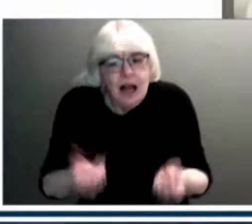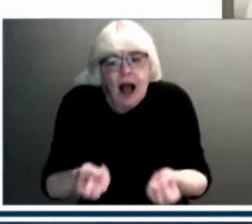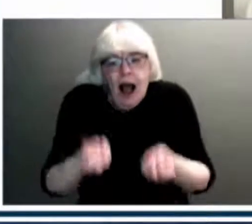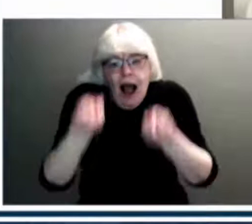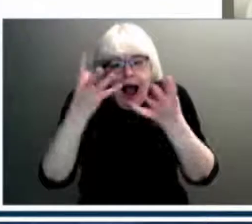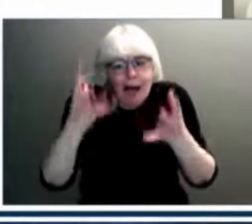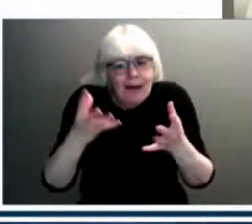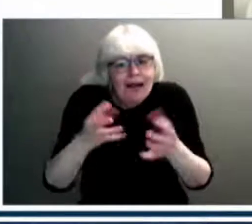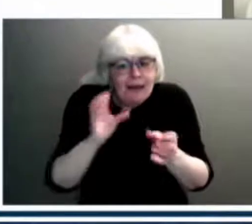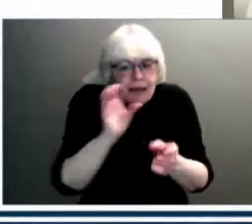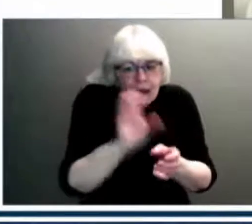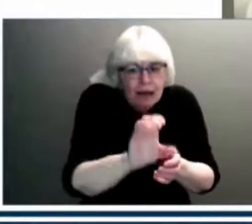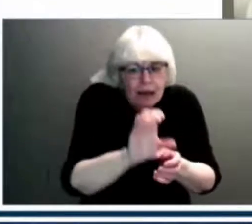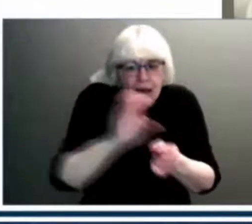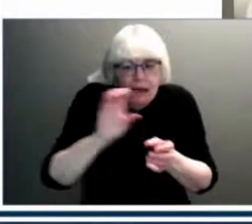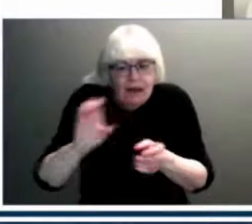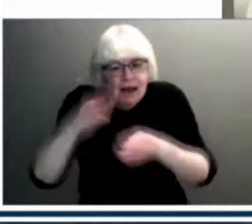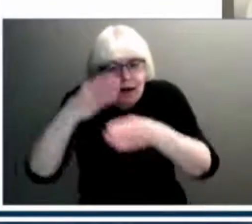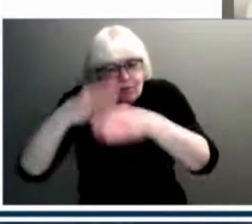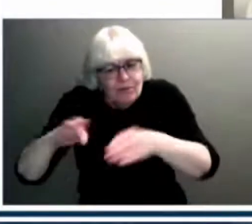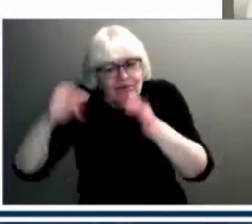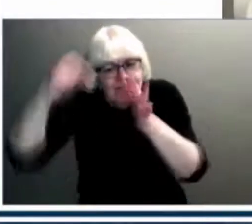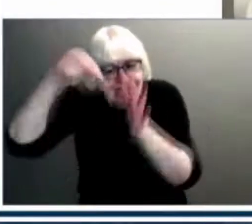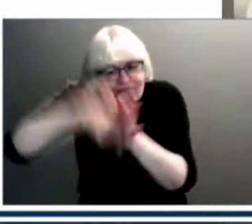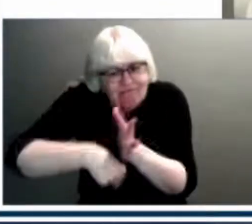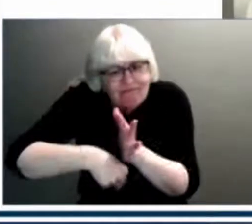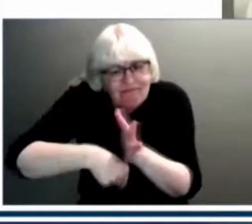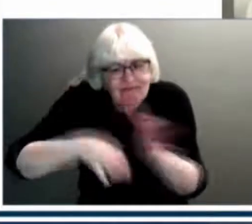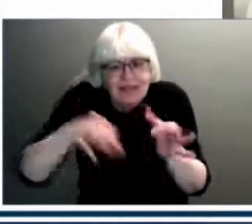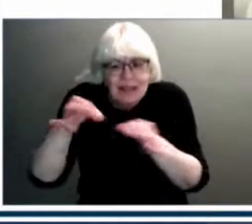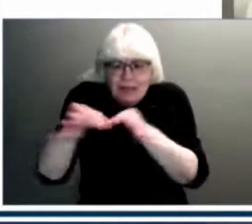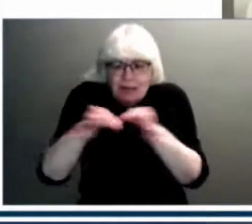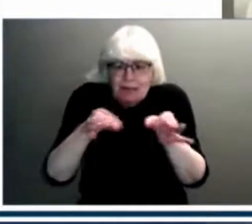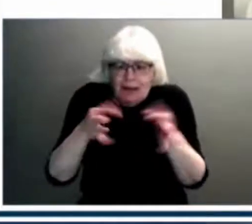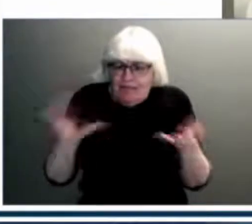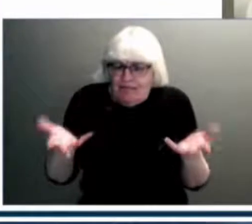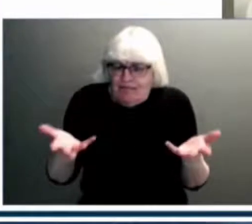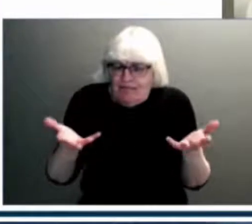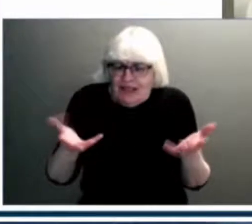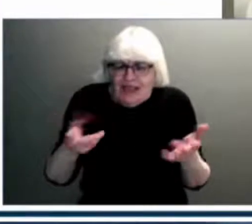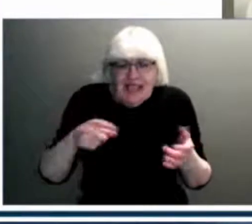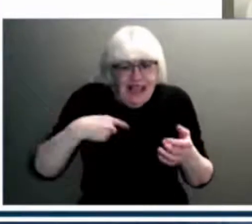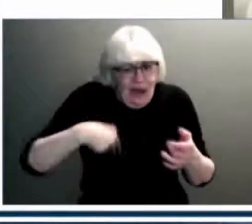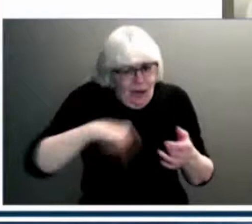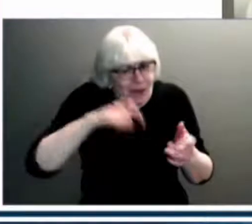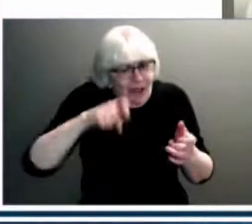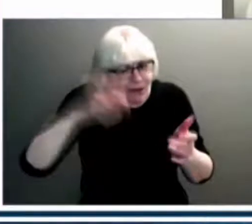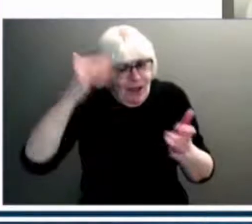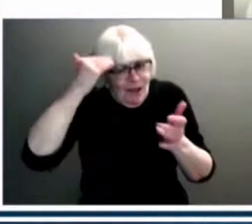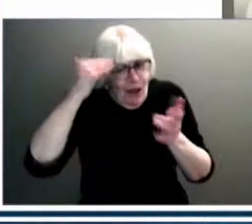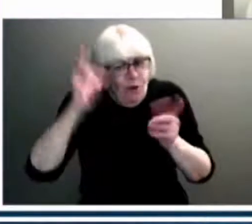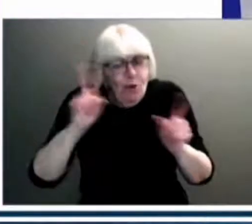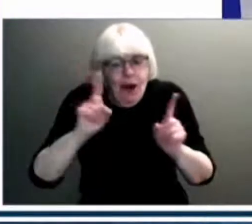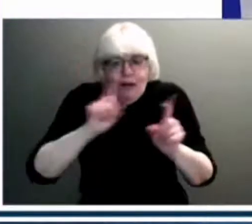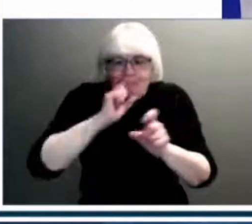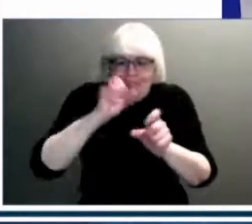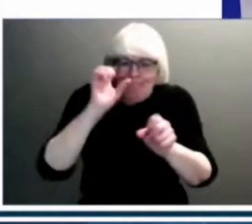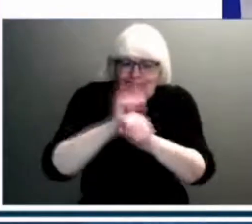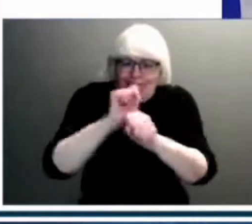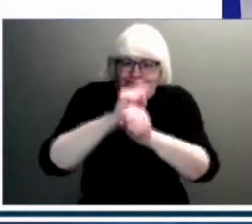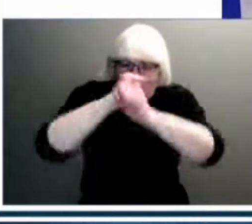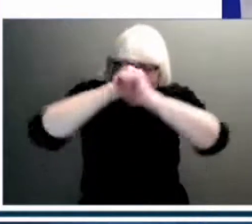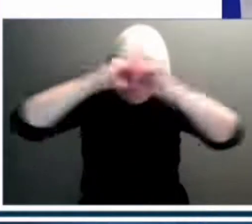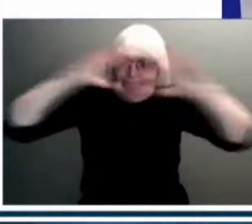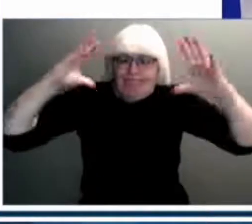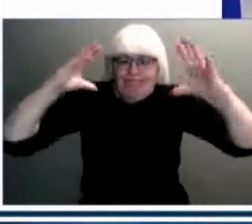extent, and whether or not you're giving a true picture of what's going on inside the hospitals? Yeah, I think I'll go first, and then maybe Dr. Strang can add.